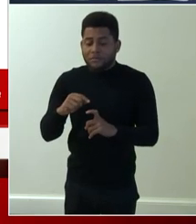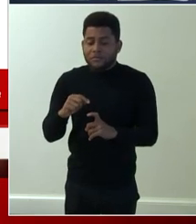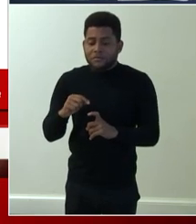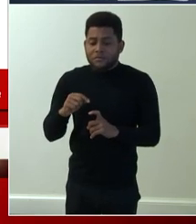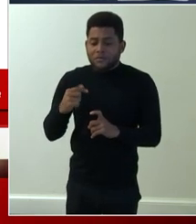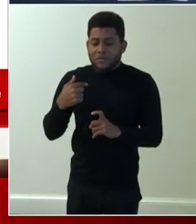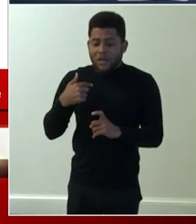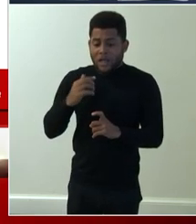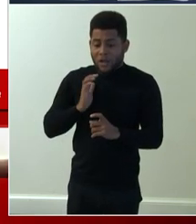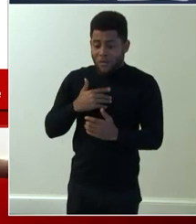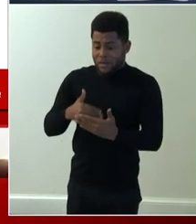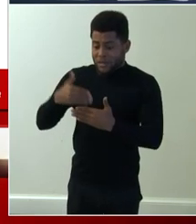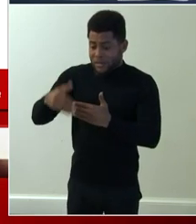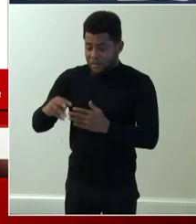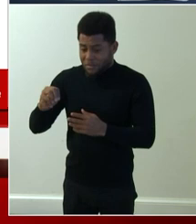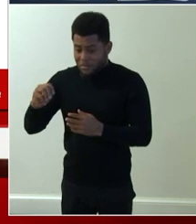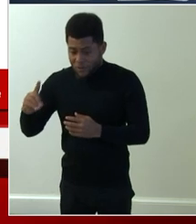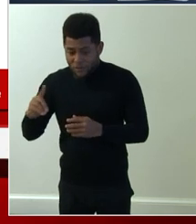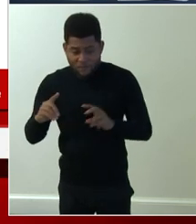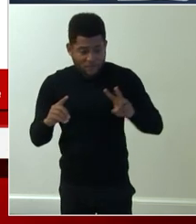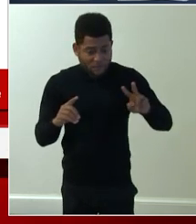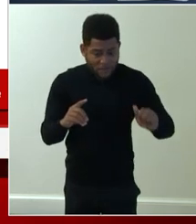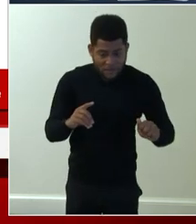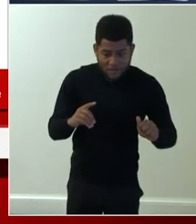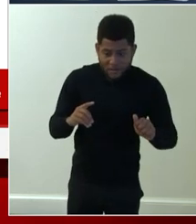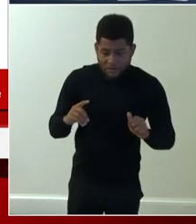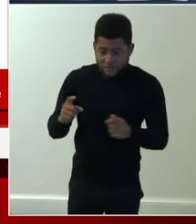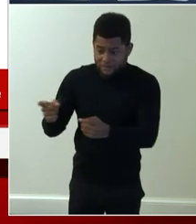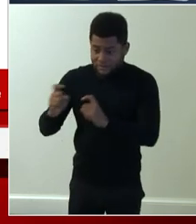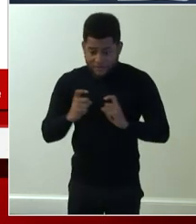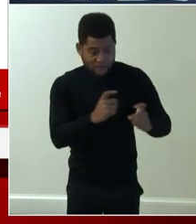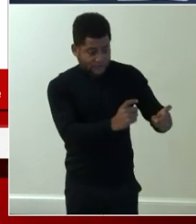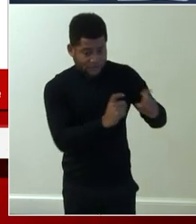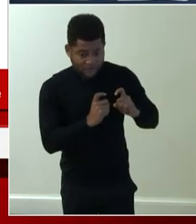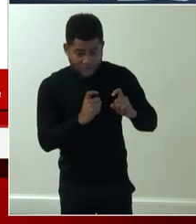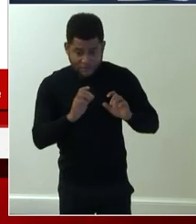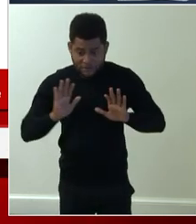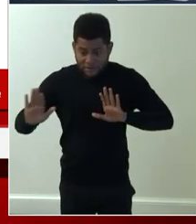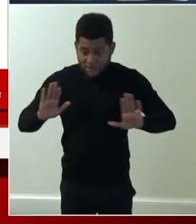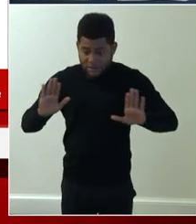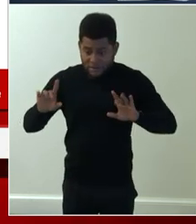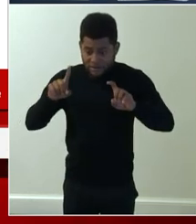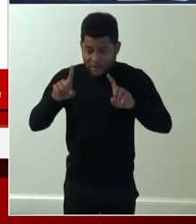antigen test kits, and we're excited today to talk about our antigen test kit program. So